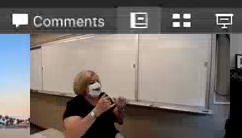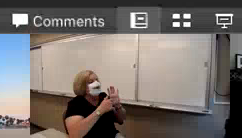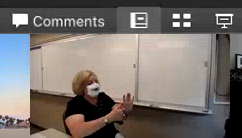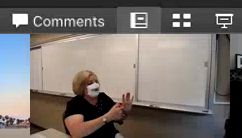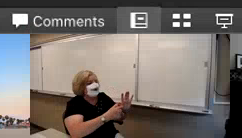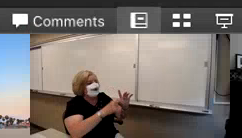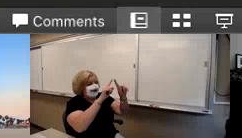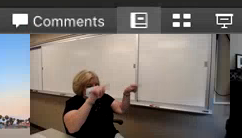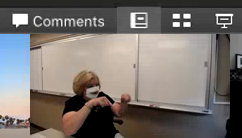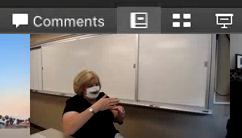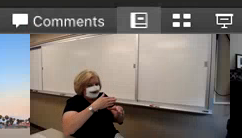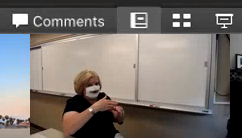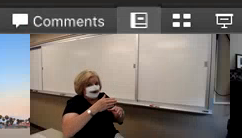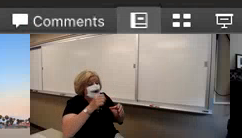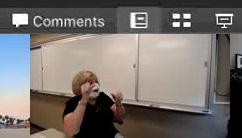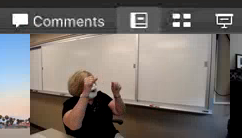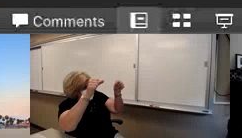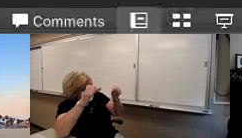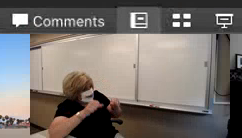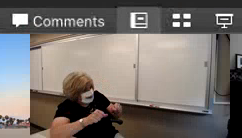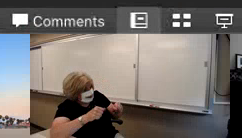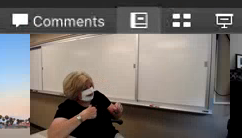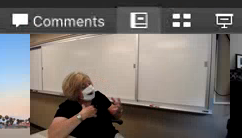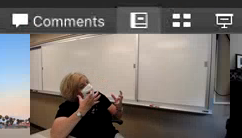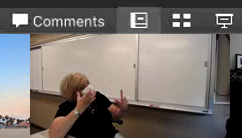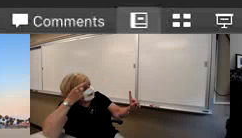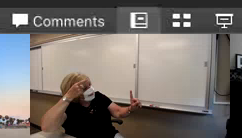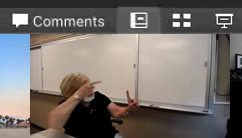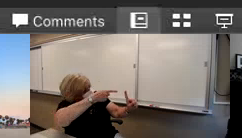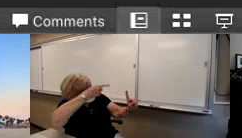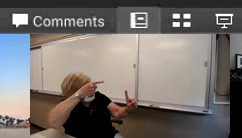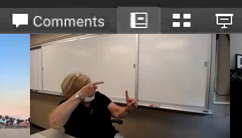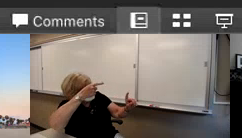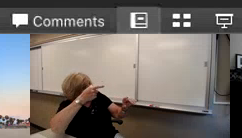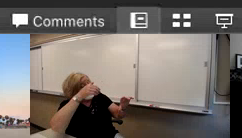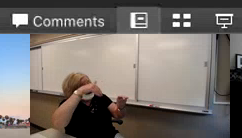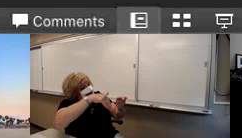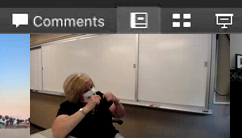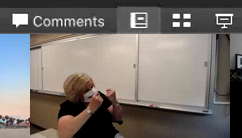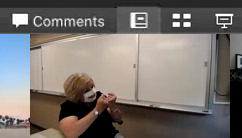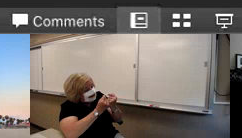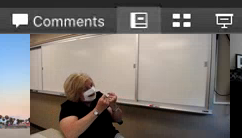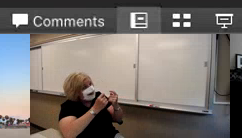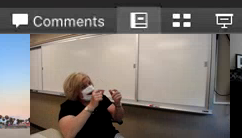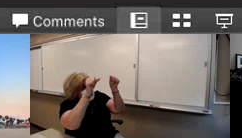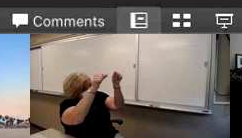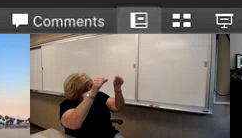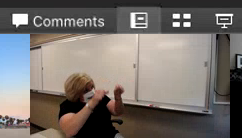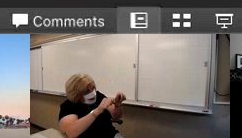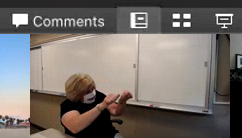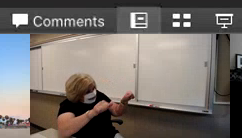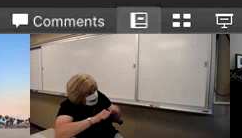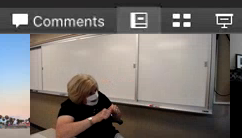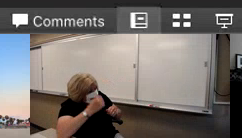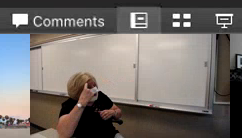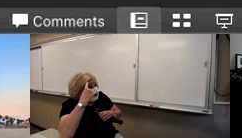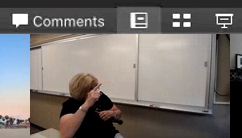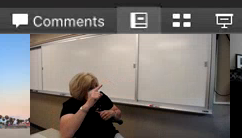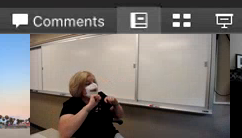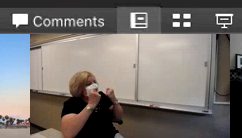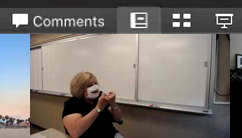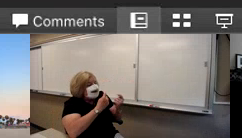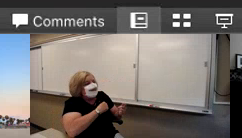So the post, what I wanted to point out within a team, the post area is only for members within the